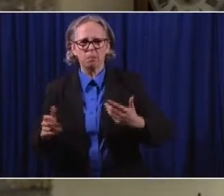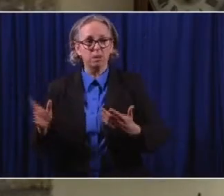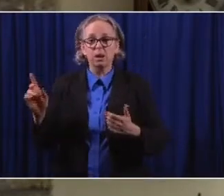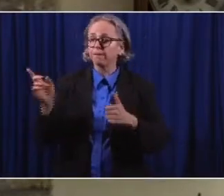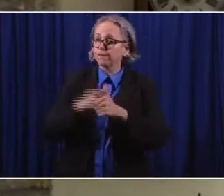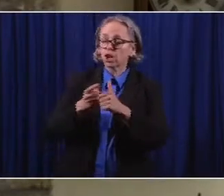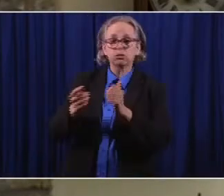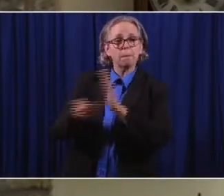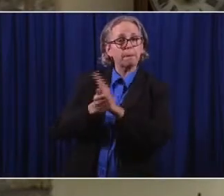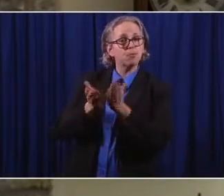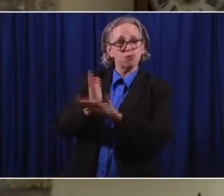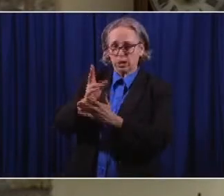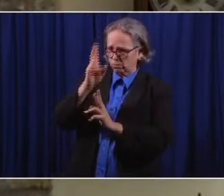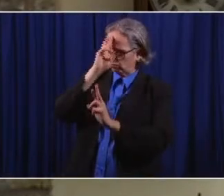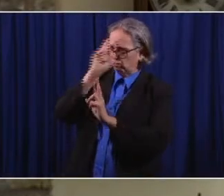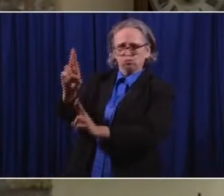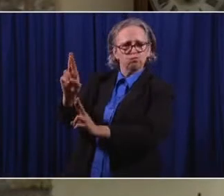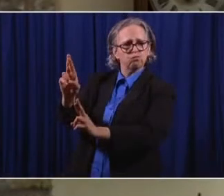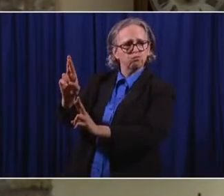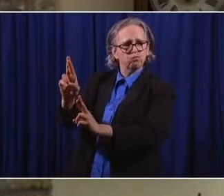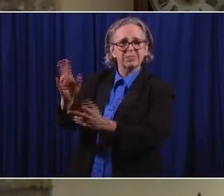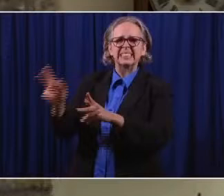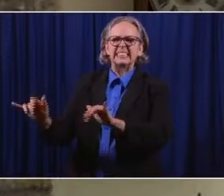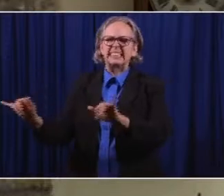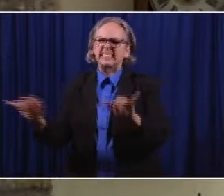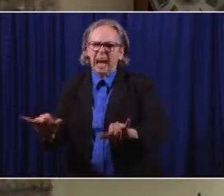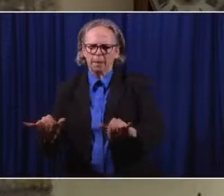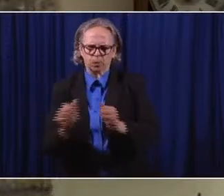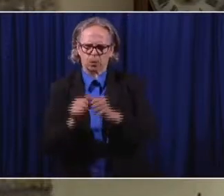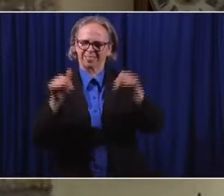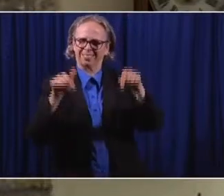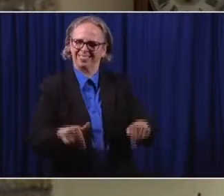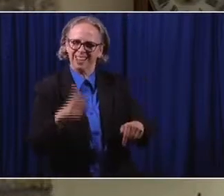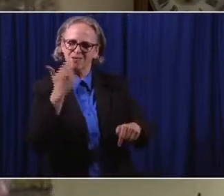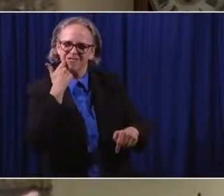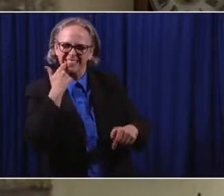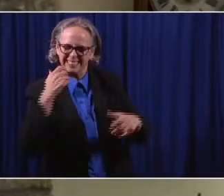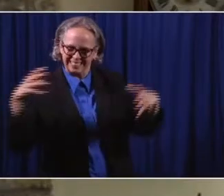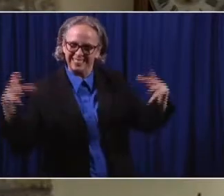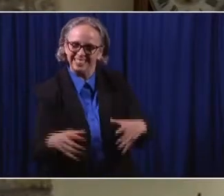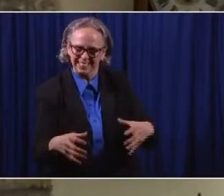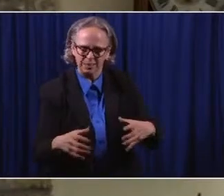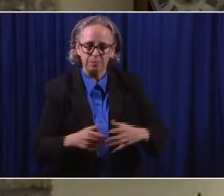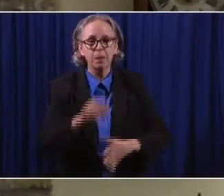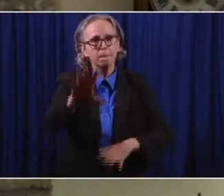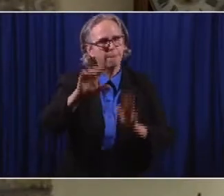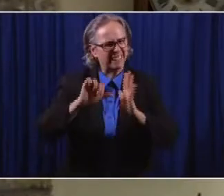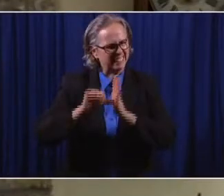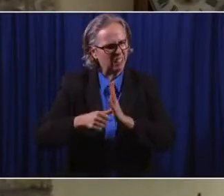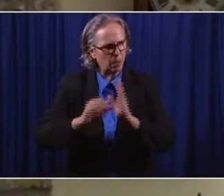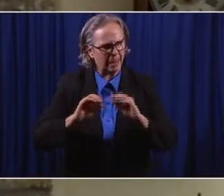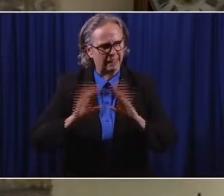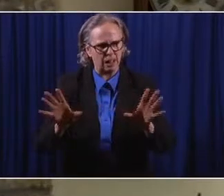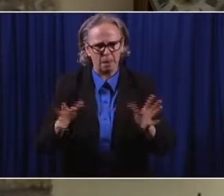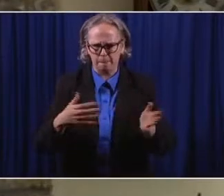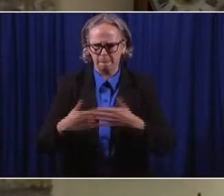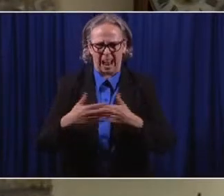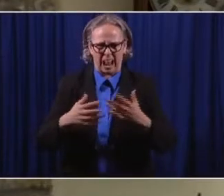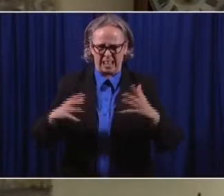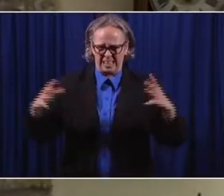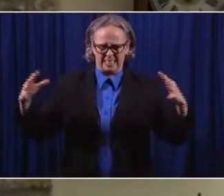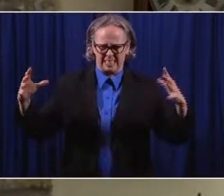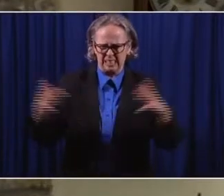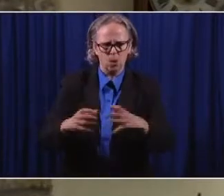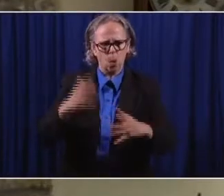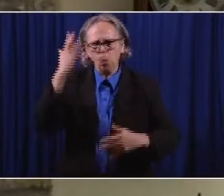But we've also said and been very, very clear, whether it's demonstrators, whether it's people at a Trump rally or people at any other